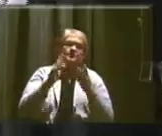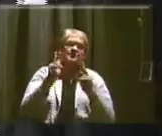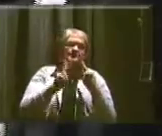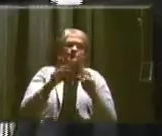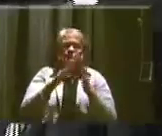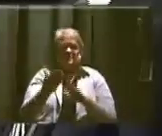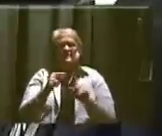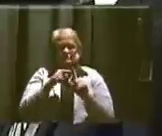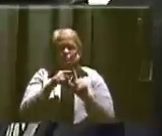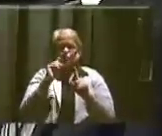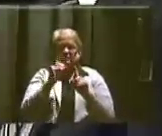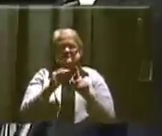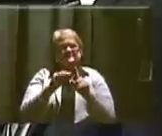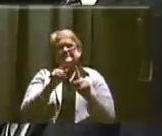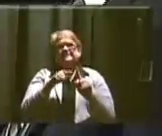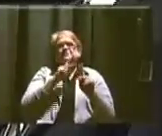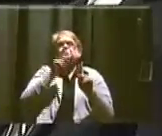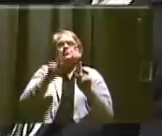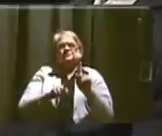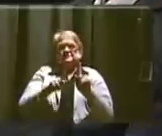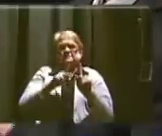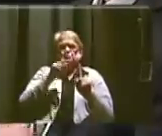you. Thank you.